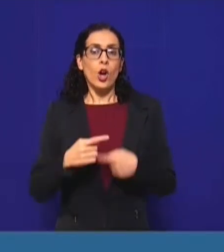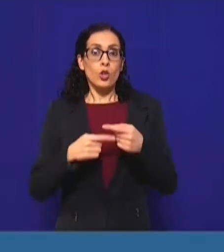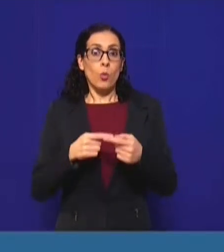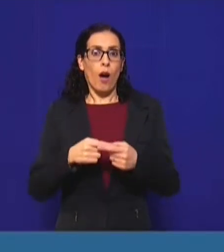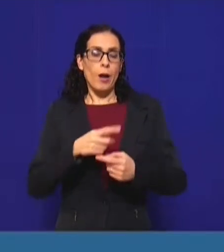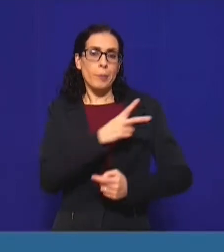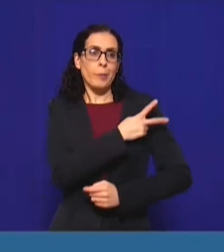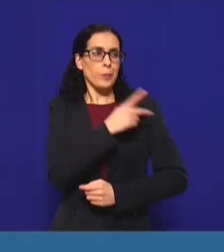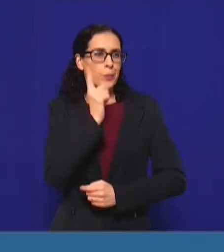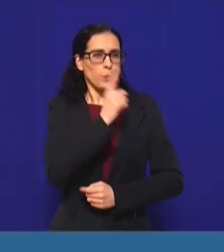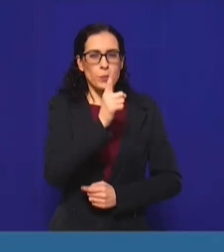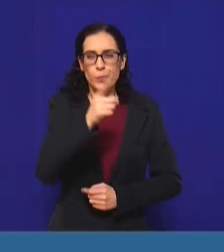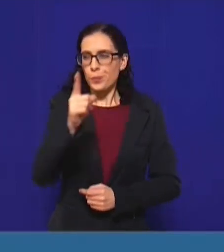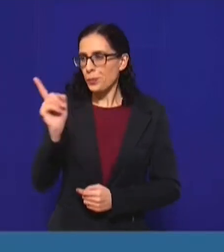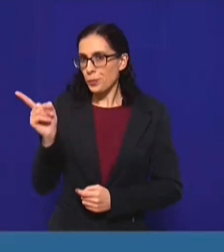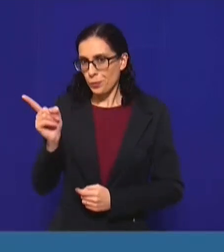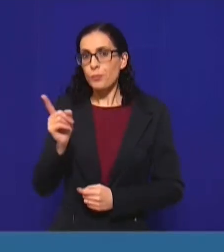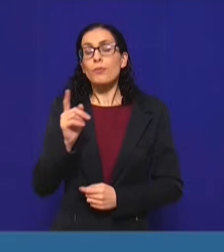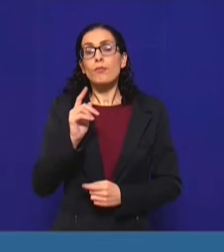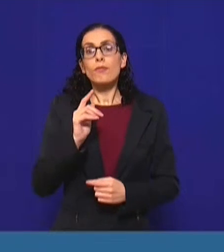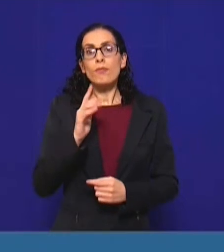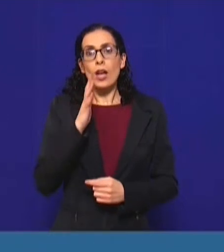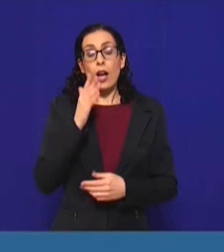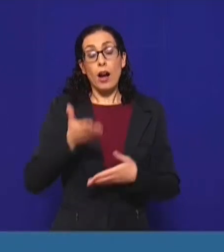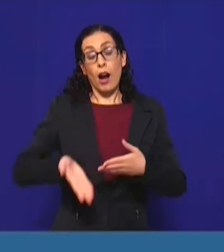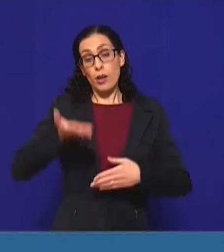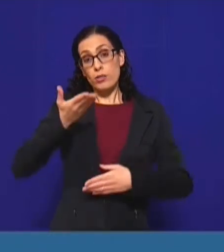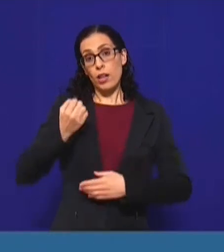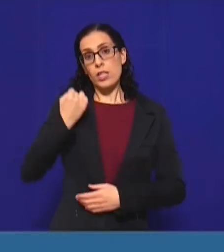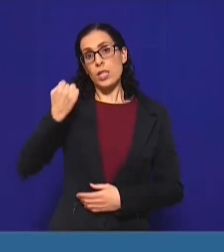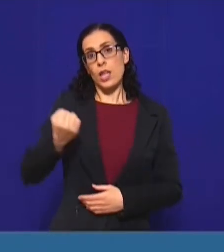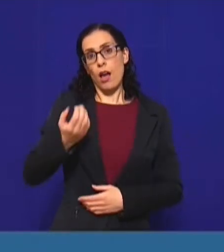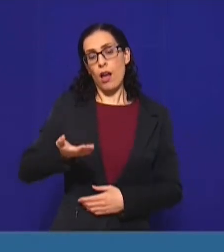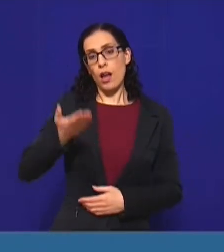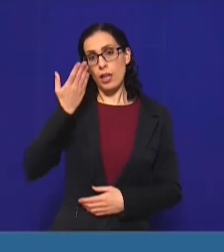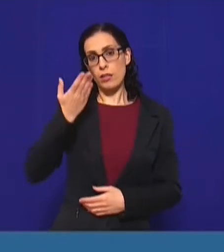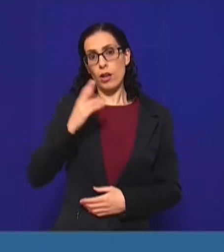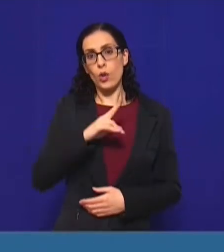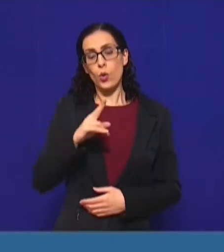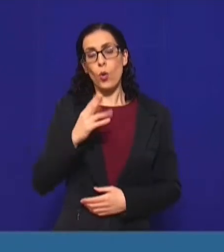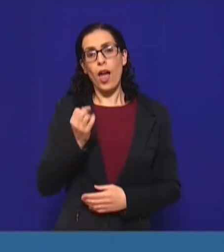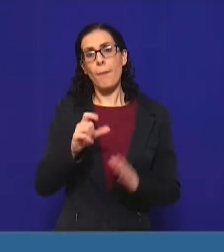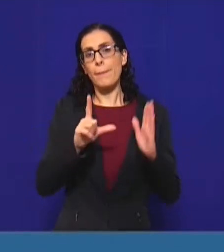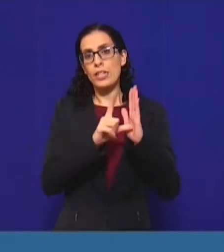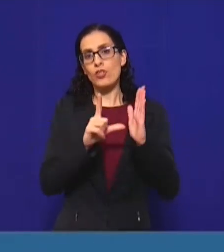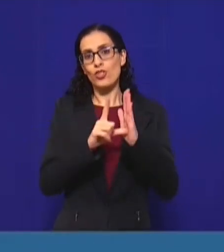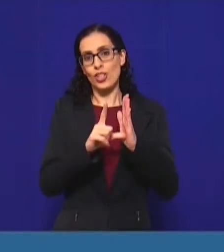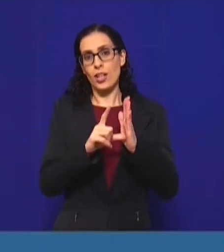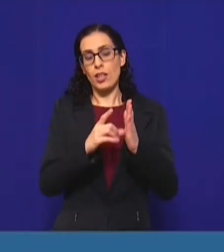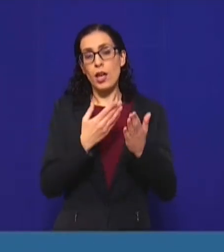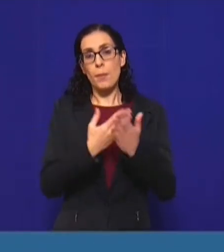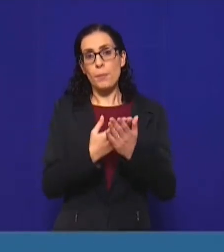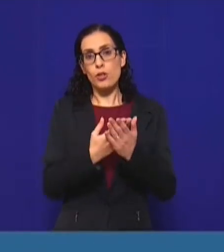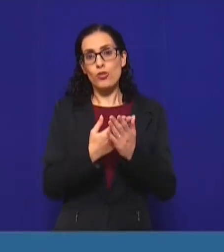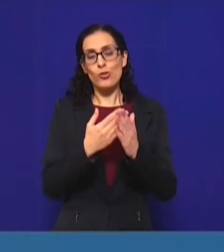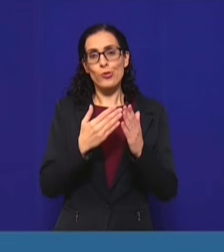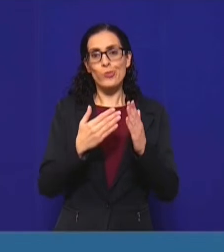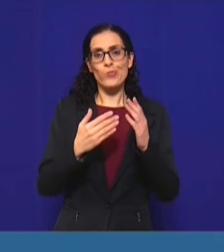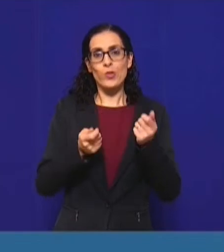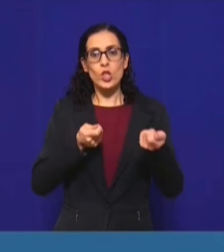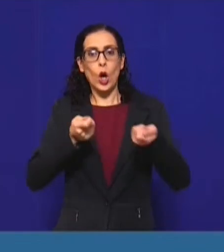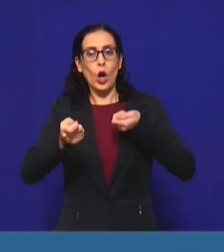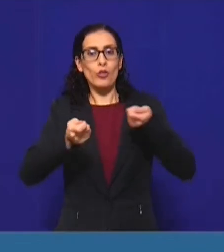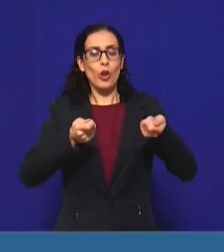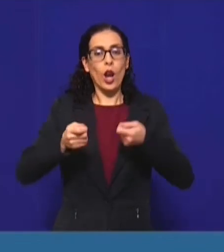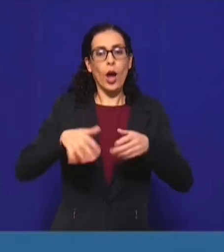nistgħu l-ispezzjonijiet li qegħdin isiru, nfakkarkom li hemm diversi wkoll liġijiet li qegħdin hemmhekk biex nimmitigaw